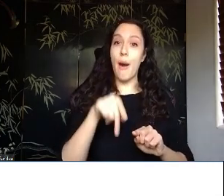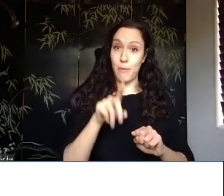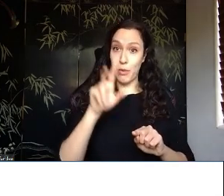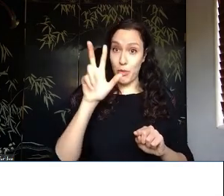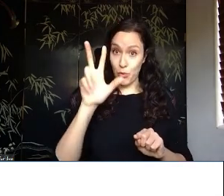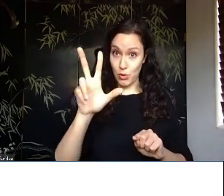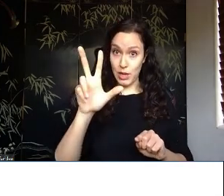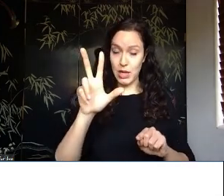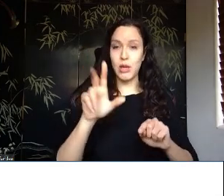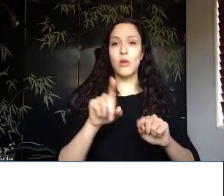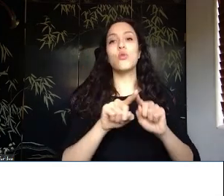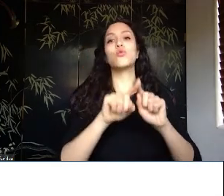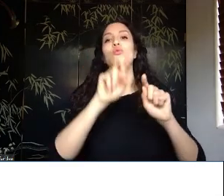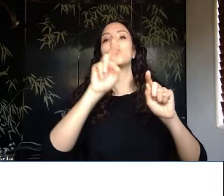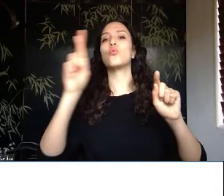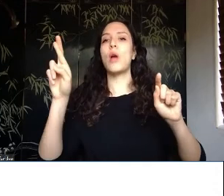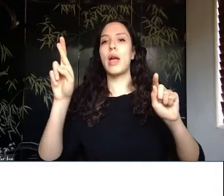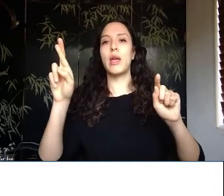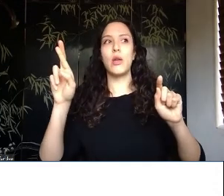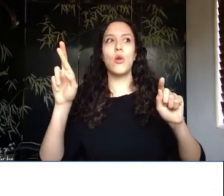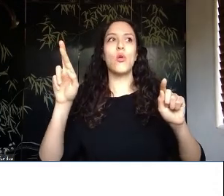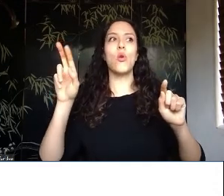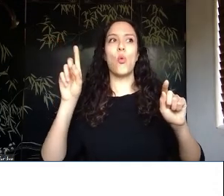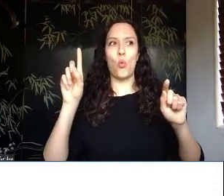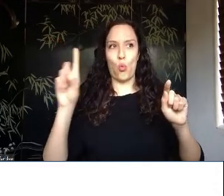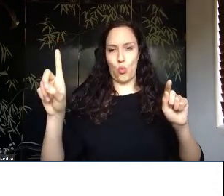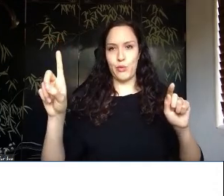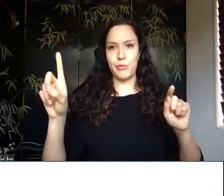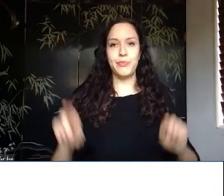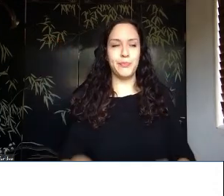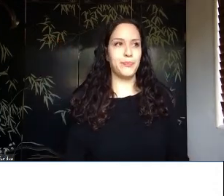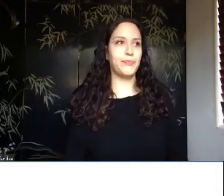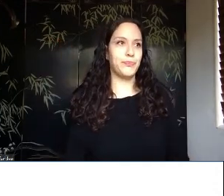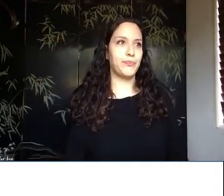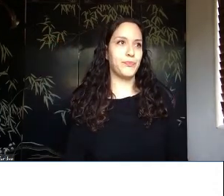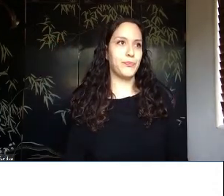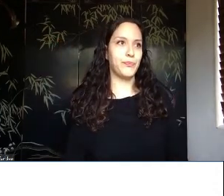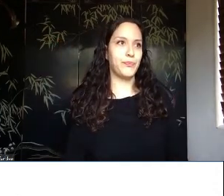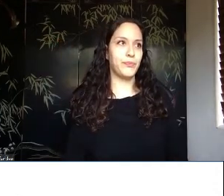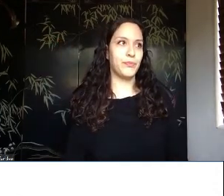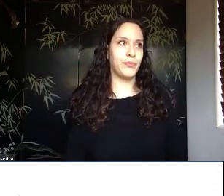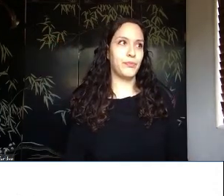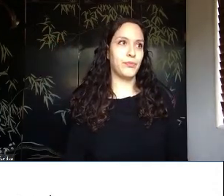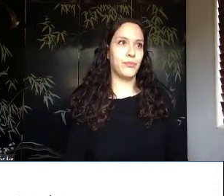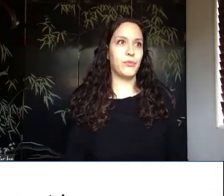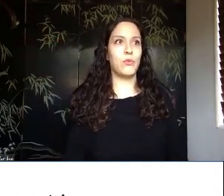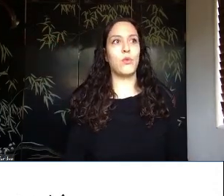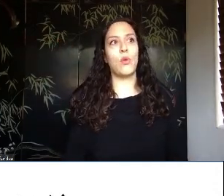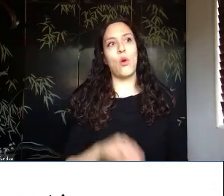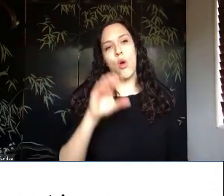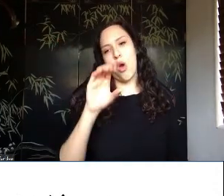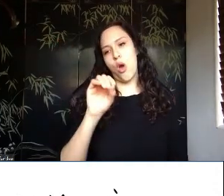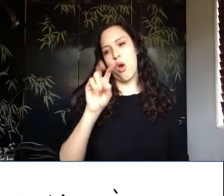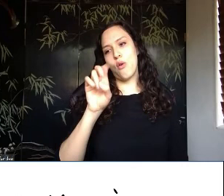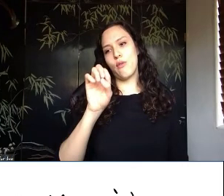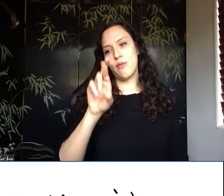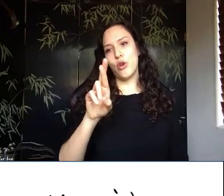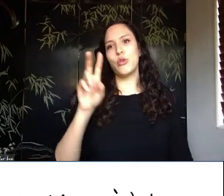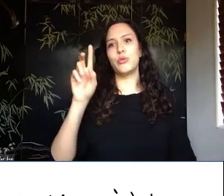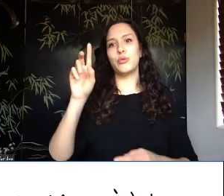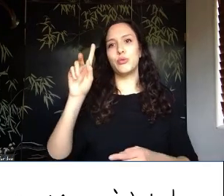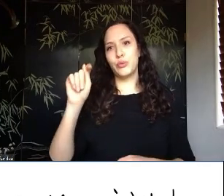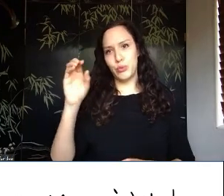the right, over to the right. Let's see, over to the right, over to the